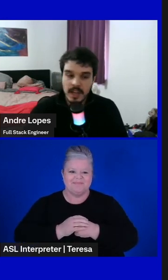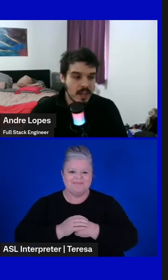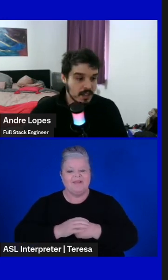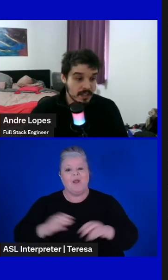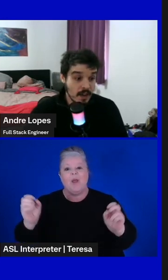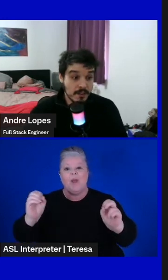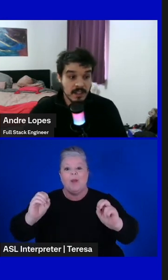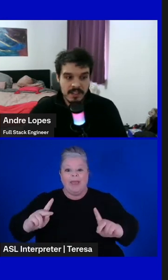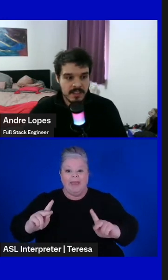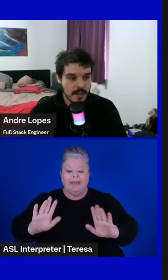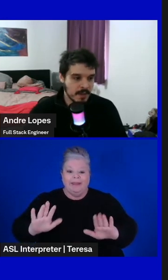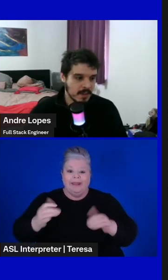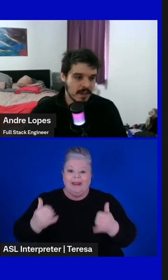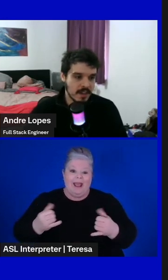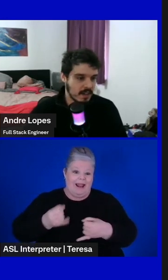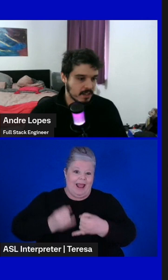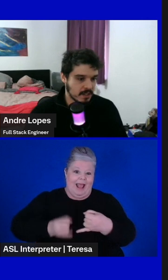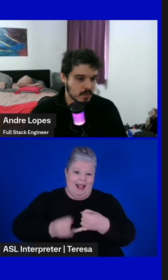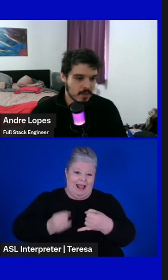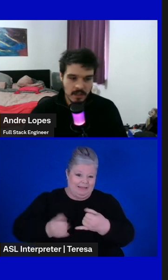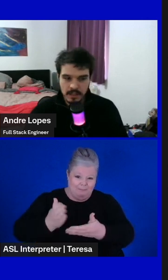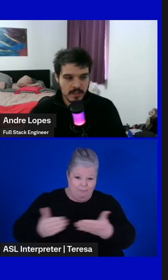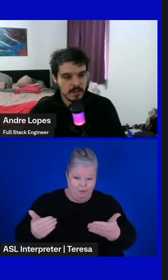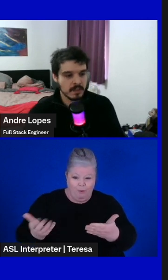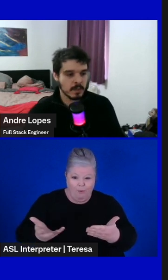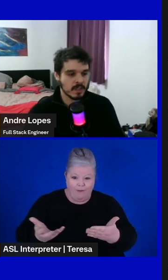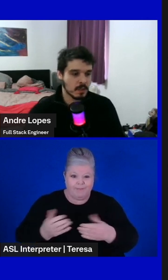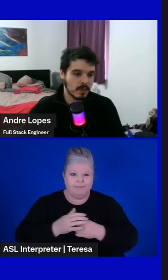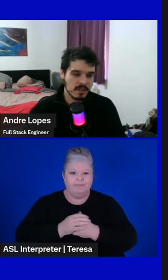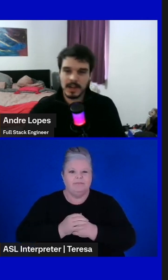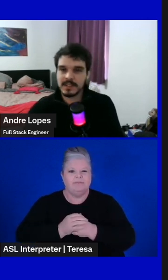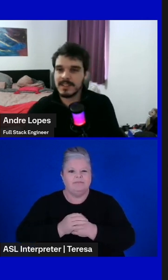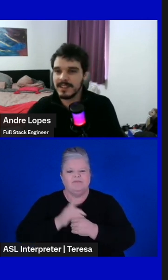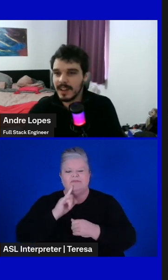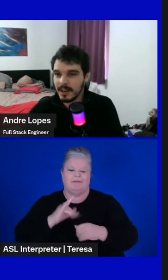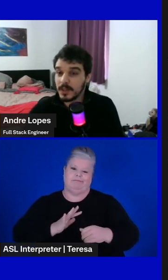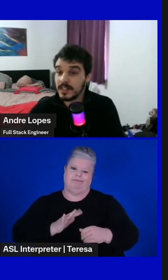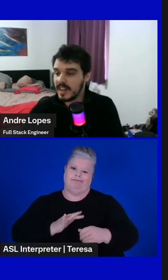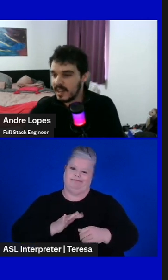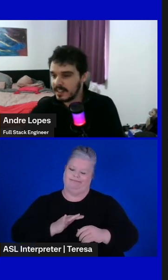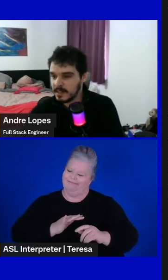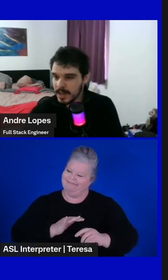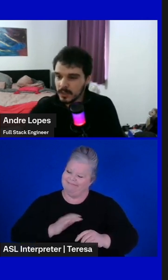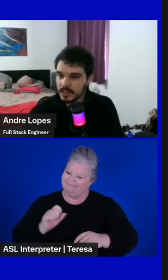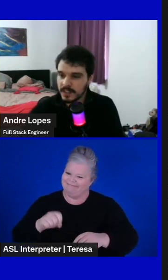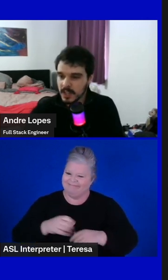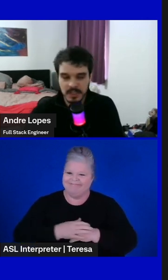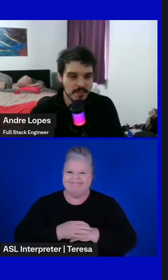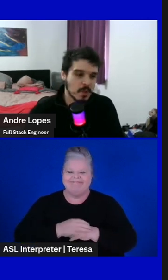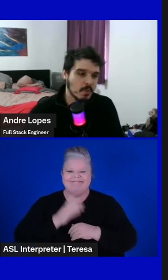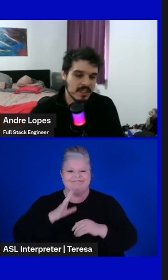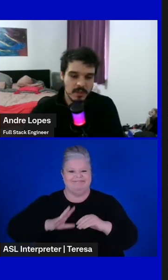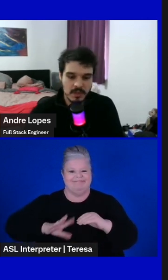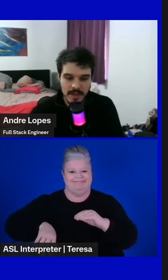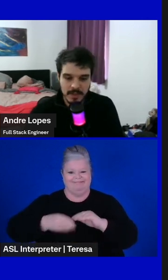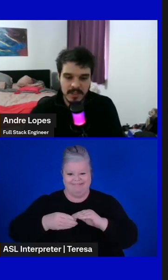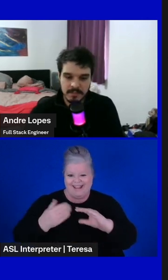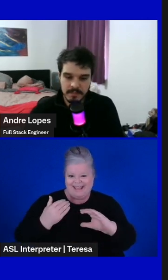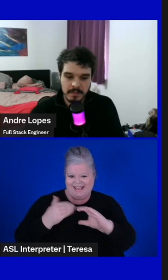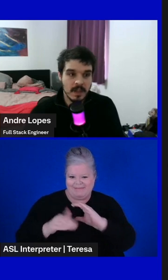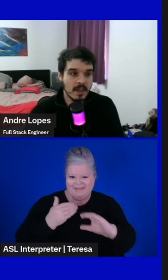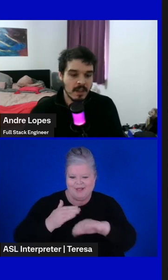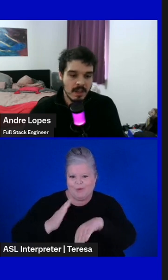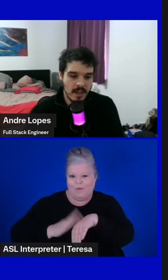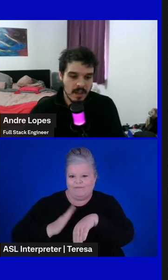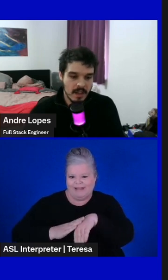Okay, and now for the last step this is one of the coolest parts. We're going to add email notification here. So what's going to happen